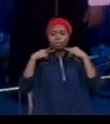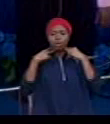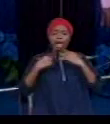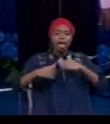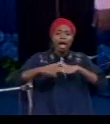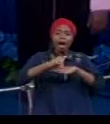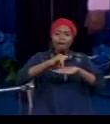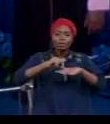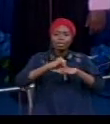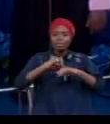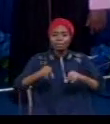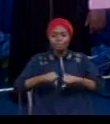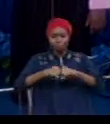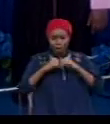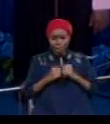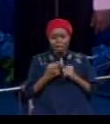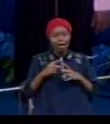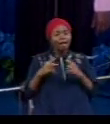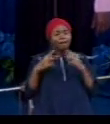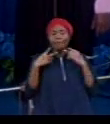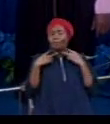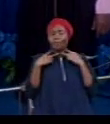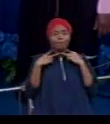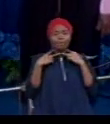yoke. Anointing breaks the